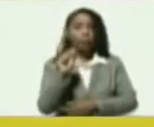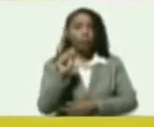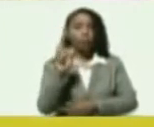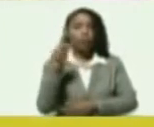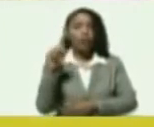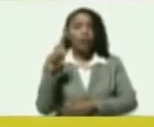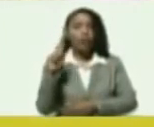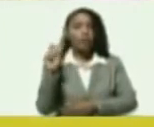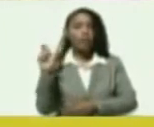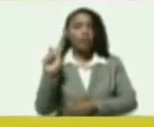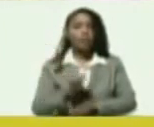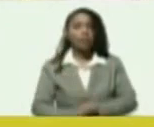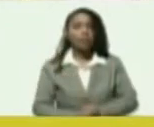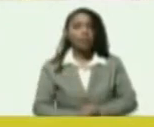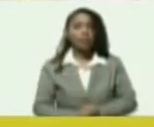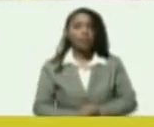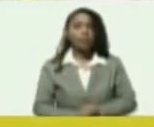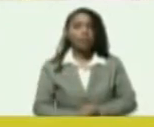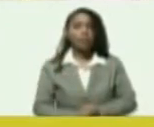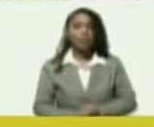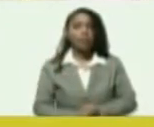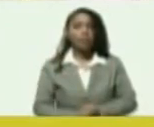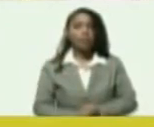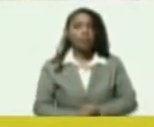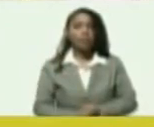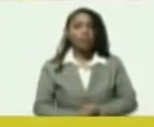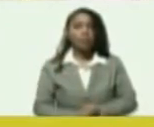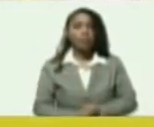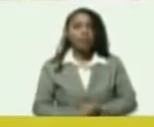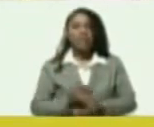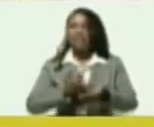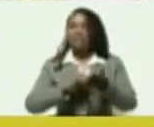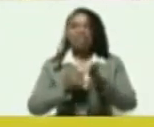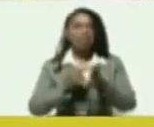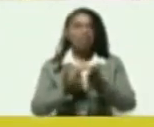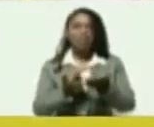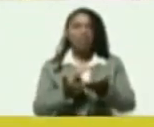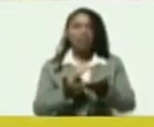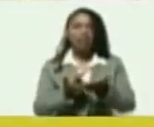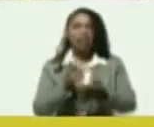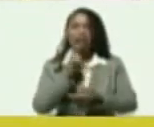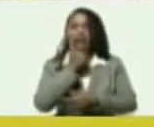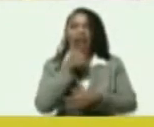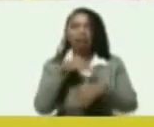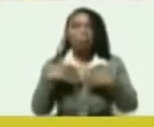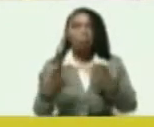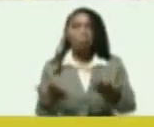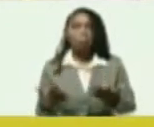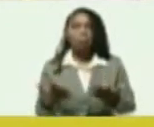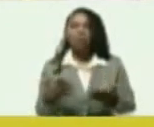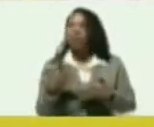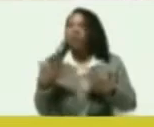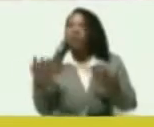3Rs.net. ¿Qué significa net en inglés? What does net mean in English? ¿Ah?